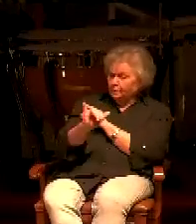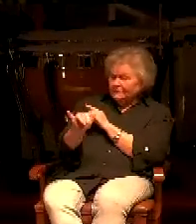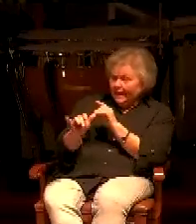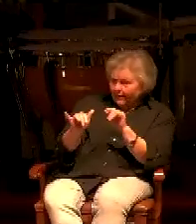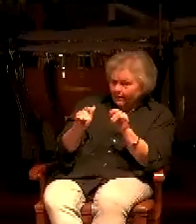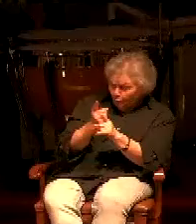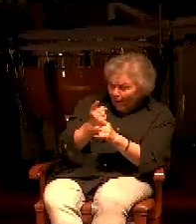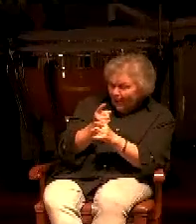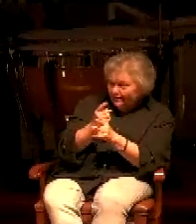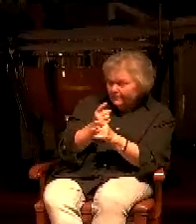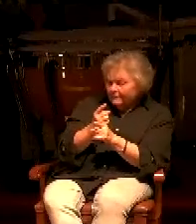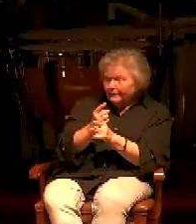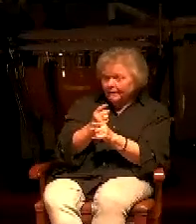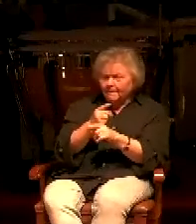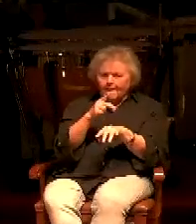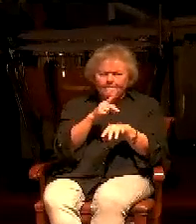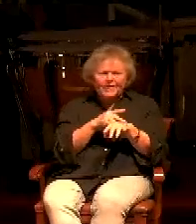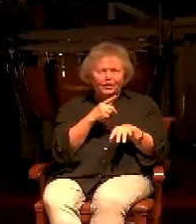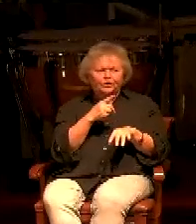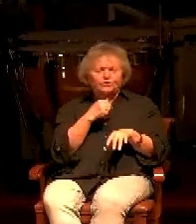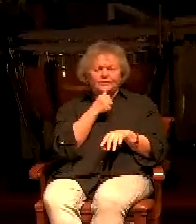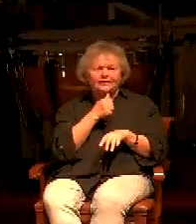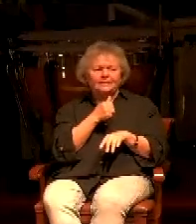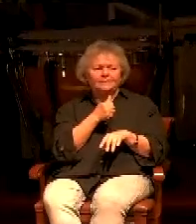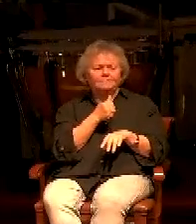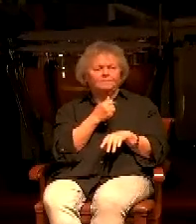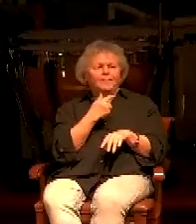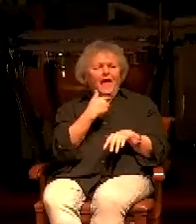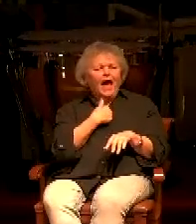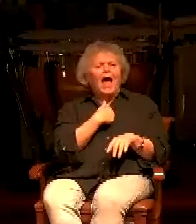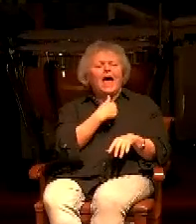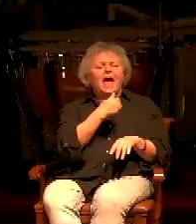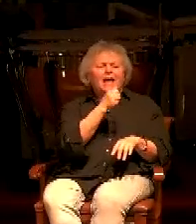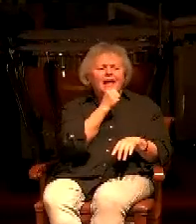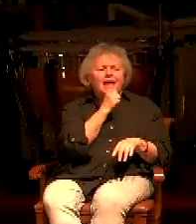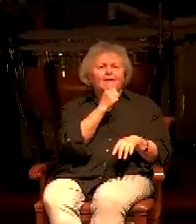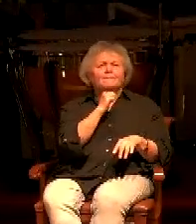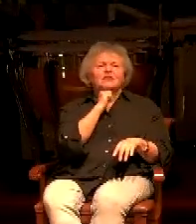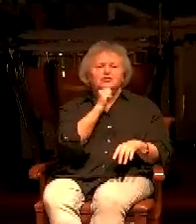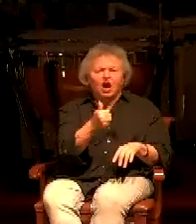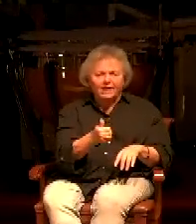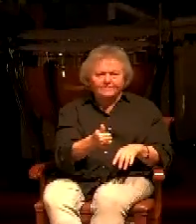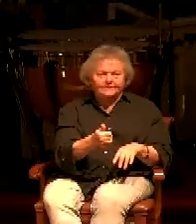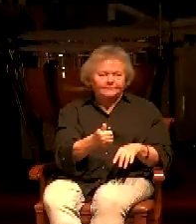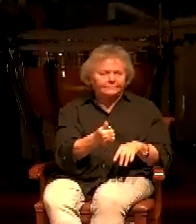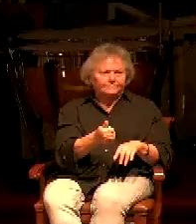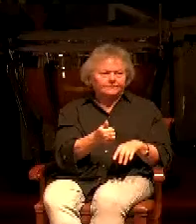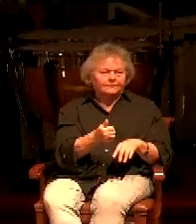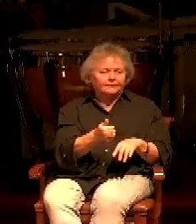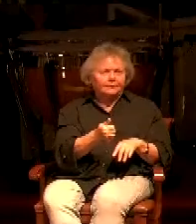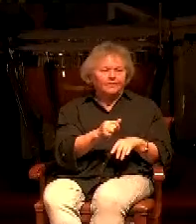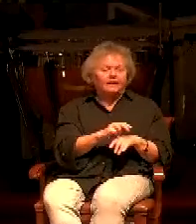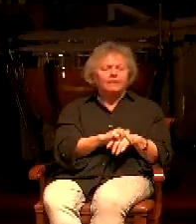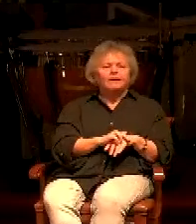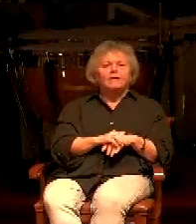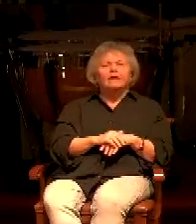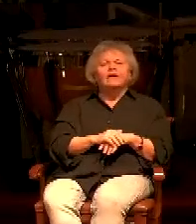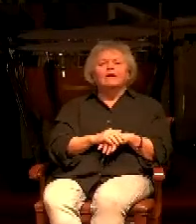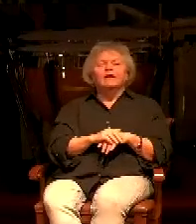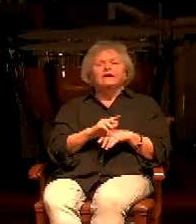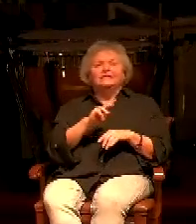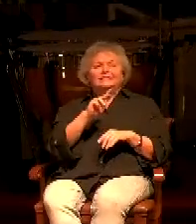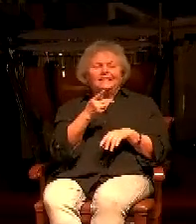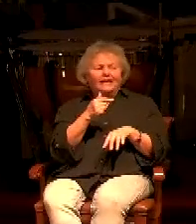am not." Now the first time maybe he denies it because he just wants to get past the girl and get in. He doesn't want to be hassled. The second time it might be just because of